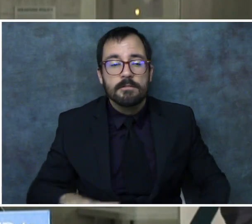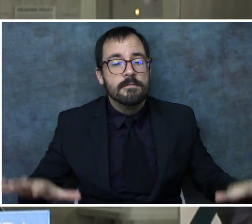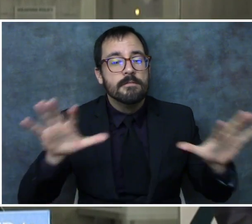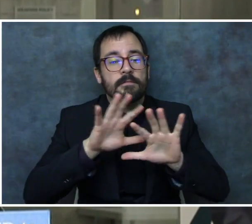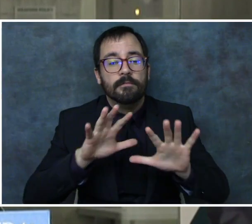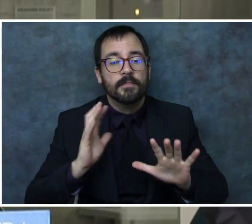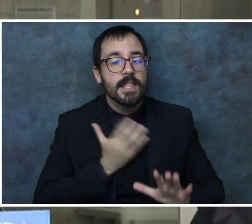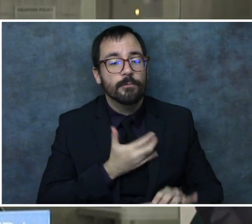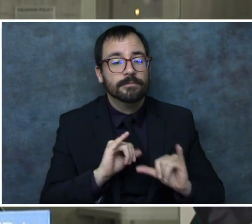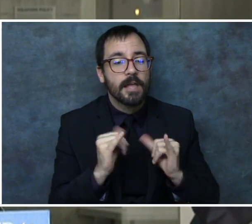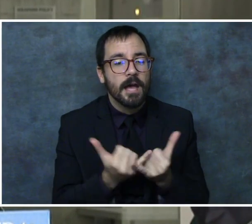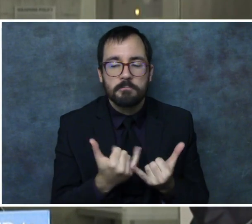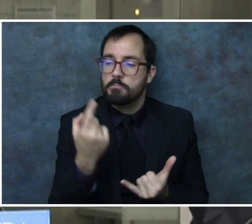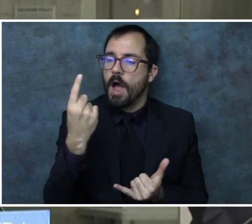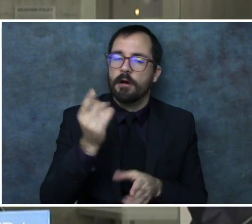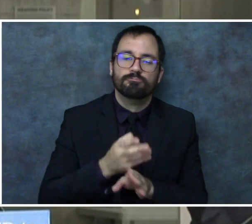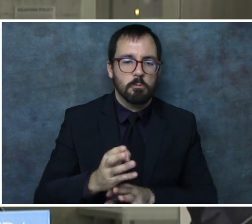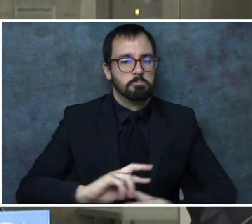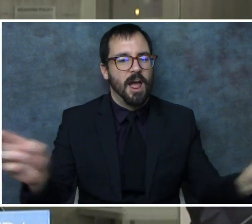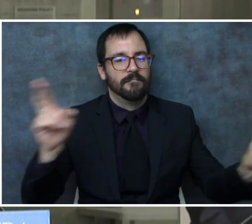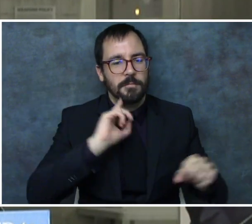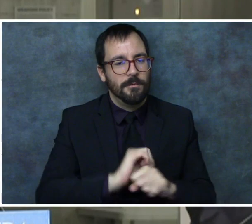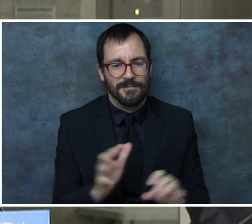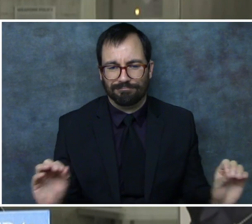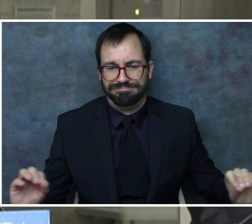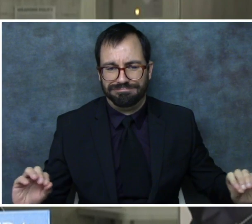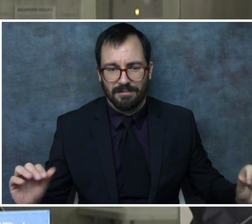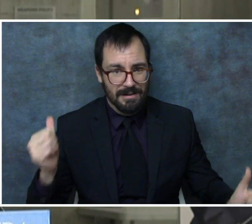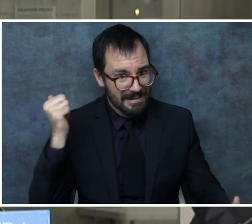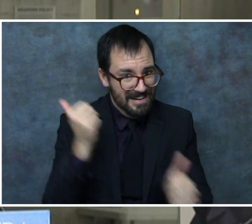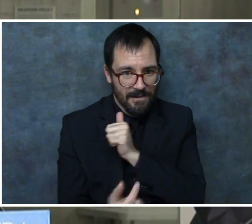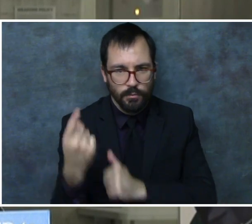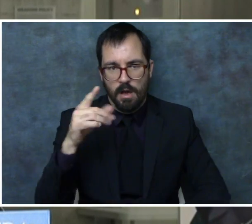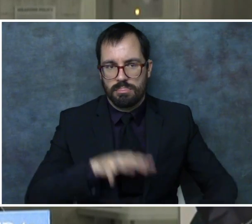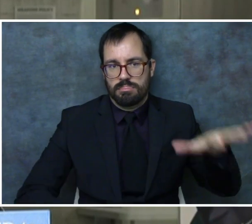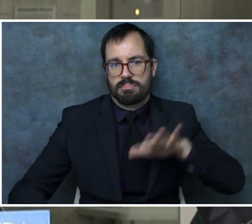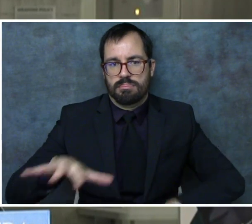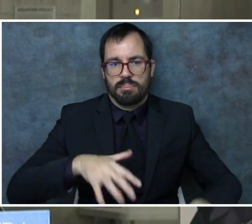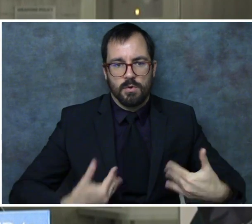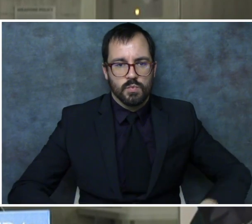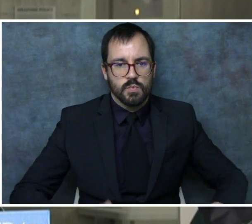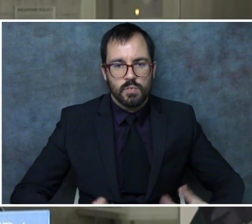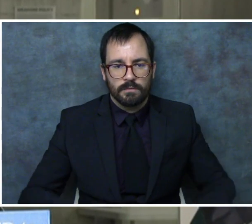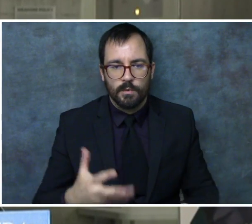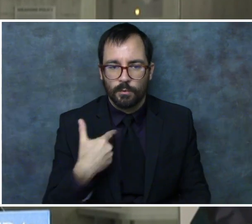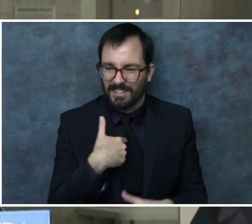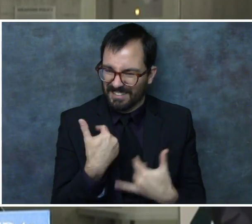this thing understanding what's going on. So we're still very much in the middle of it. Sean?